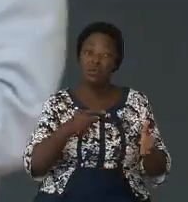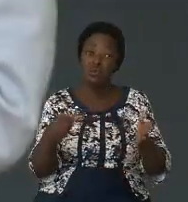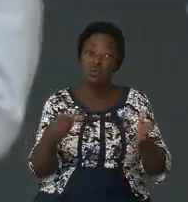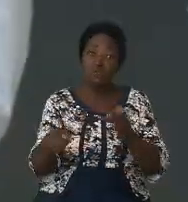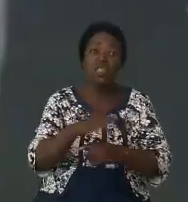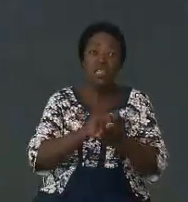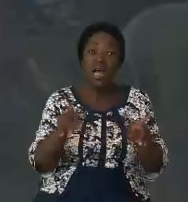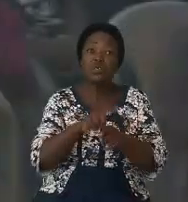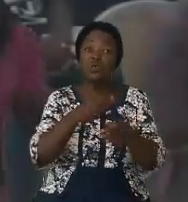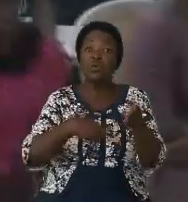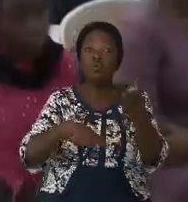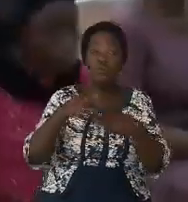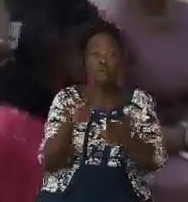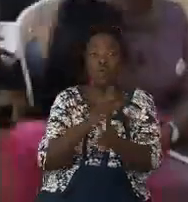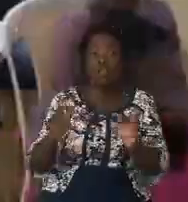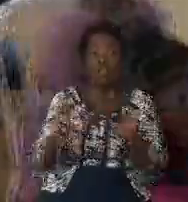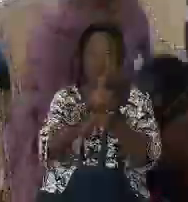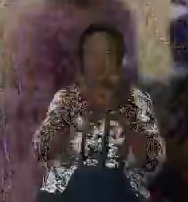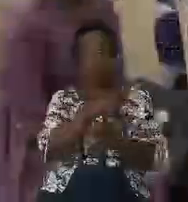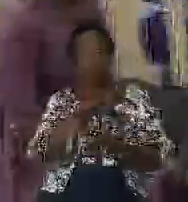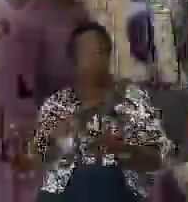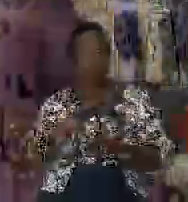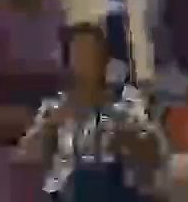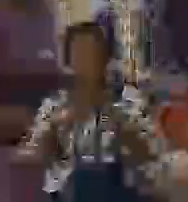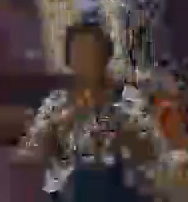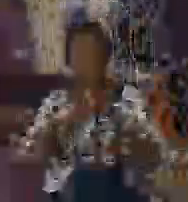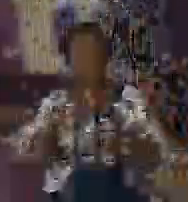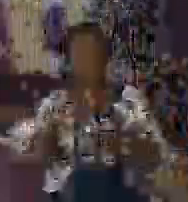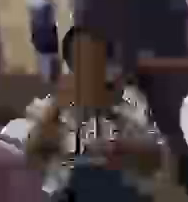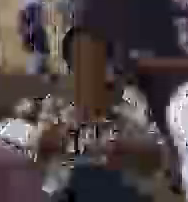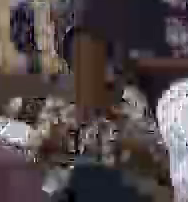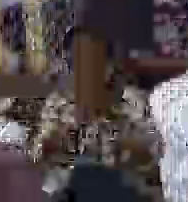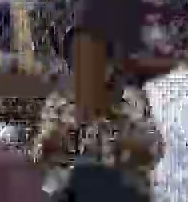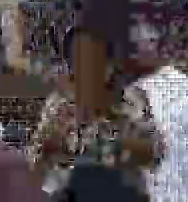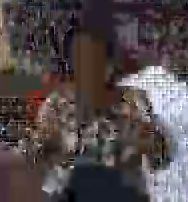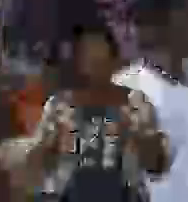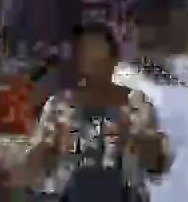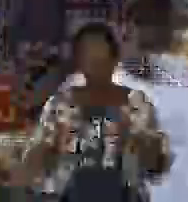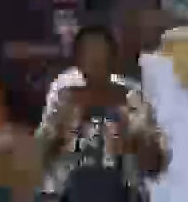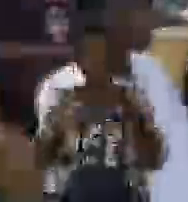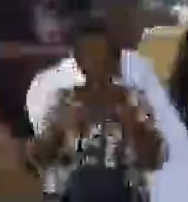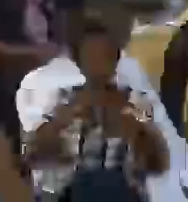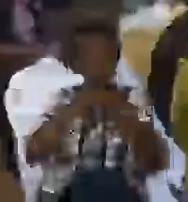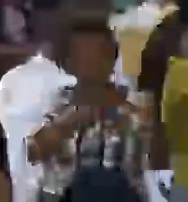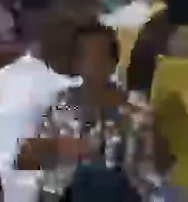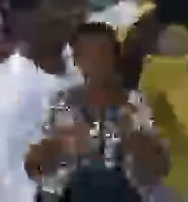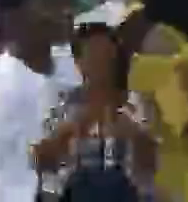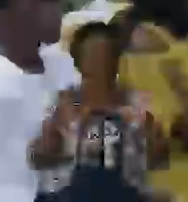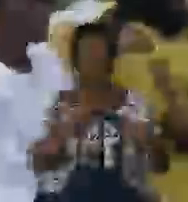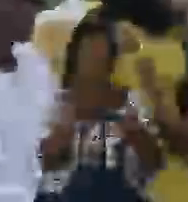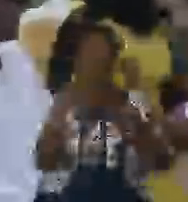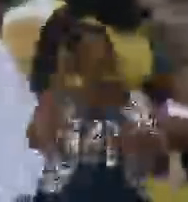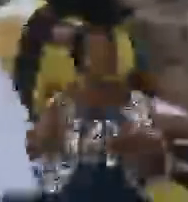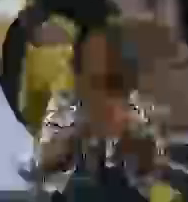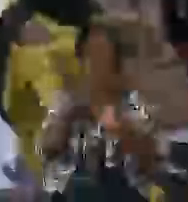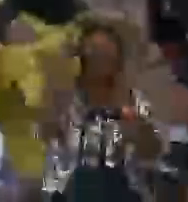going to return. I'm telling you today, as you return fully, all your heart, all your soul, all your mind, you return